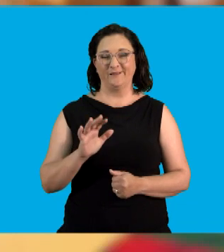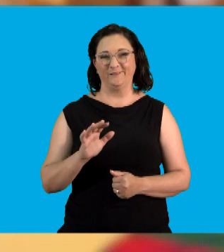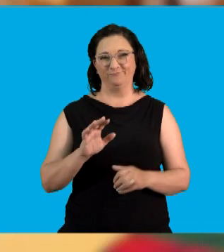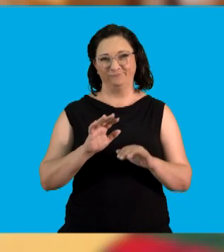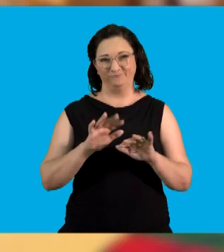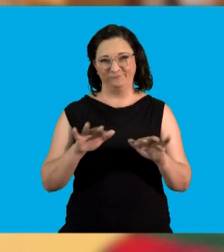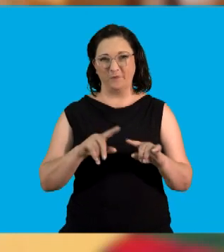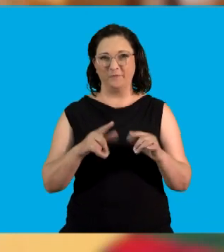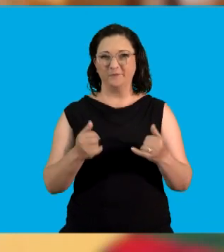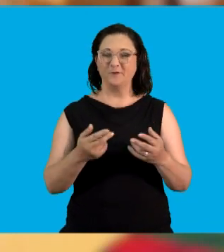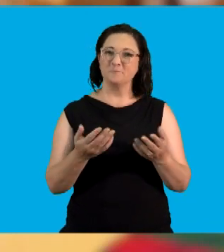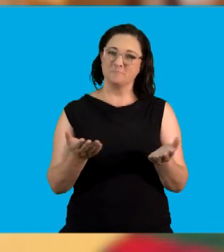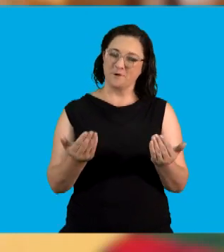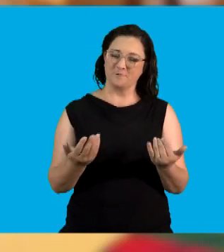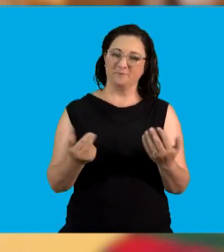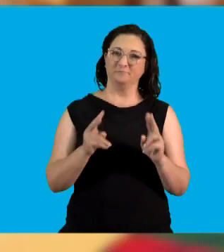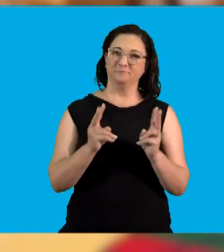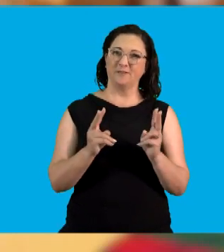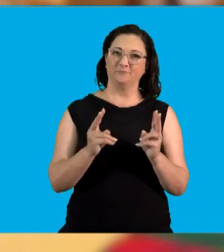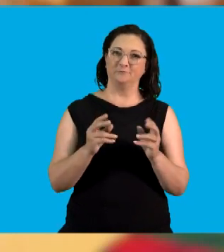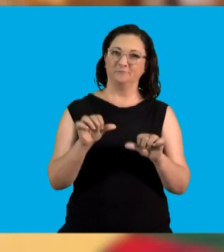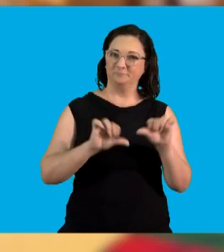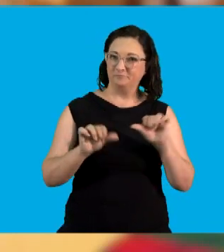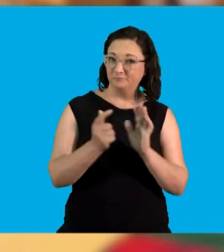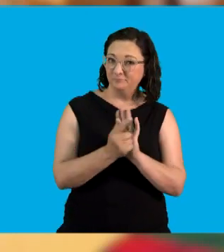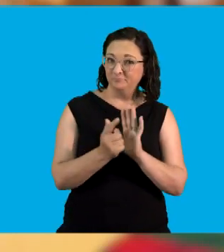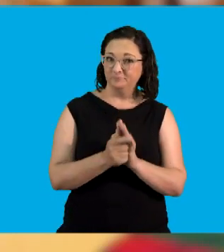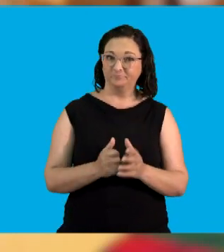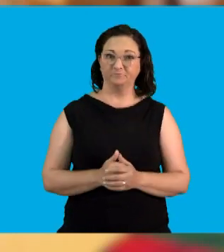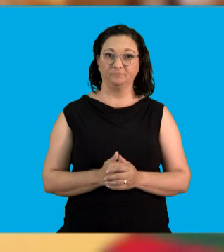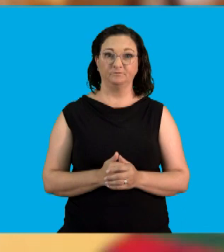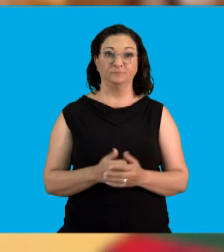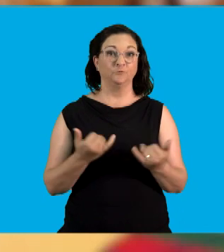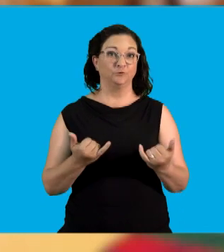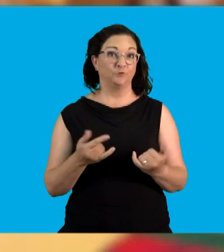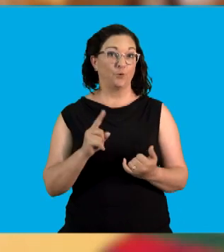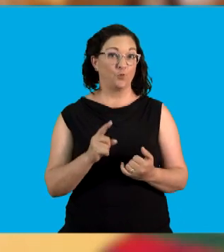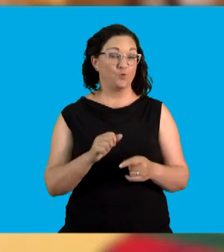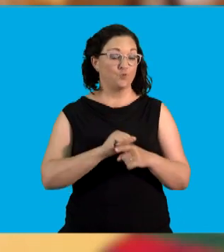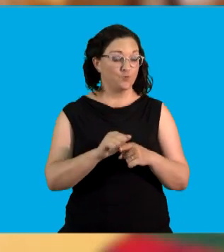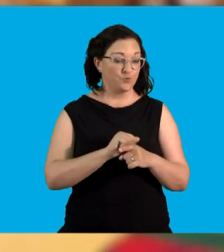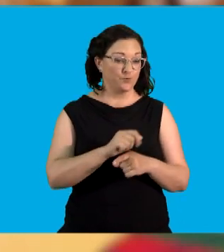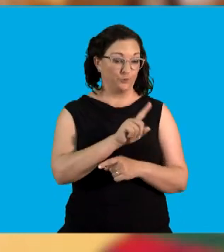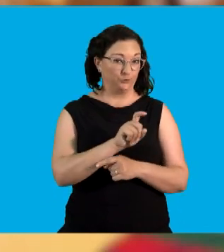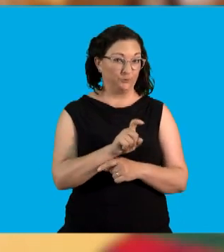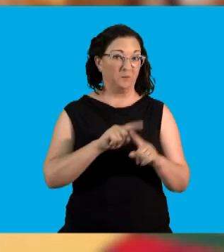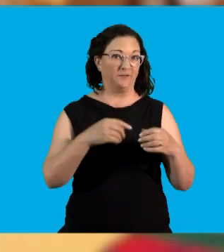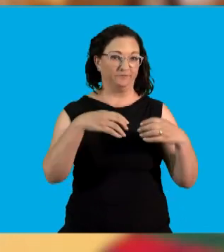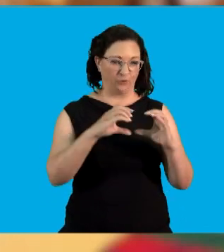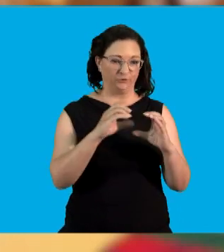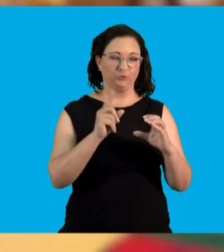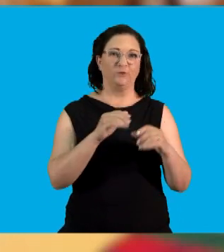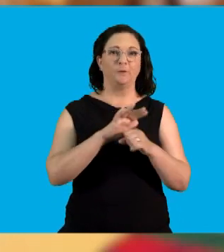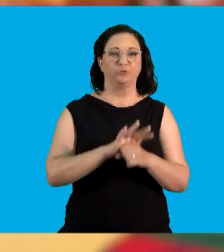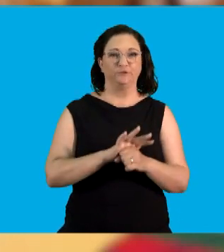Hello learners and welcome to your natural sciences lesson. So today we're going to be dealing with practice questions that are based on pressure.